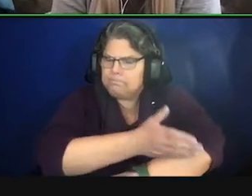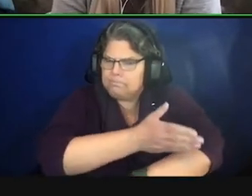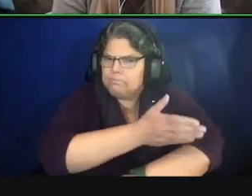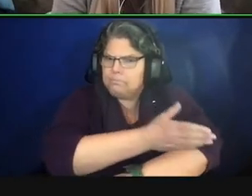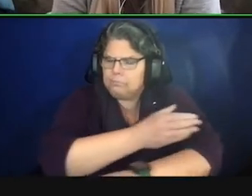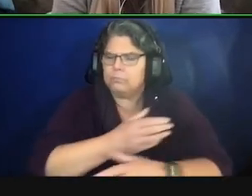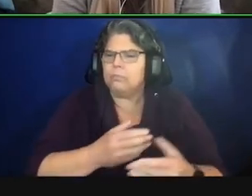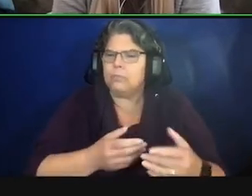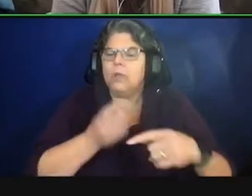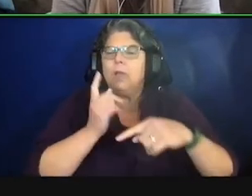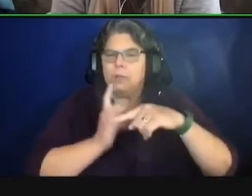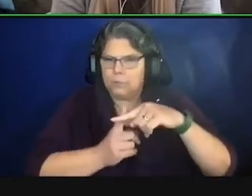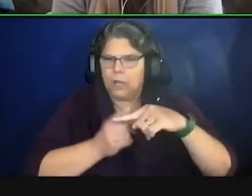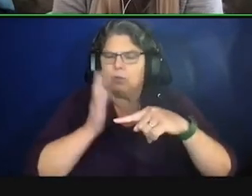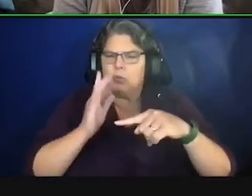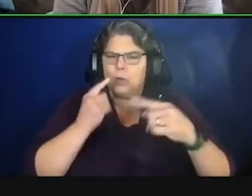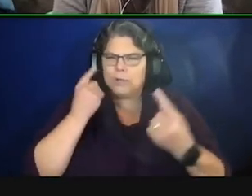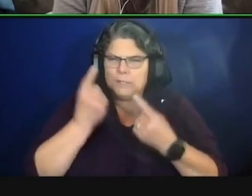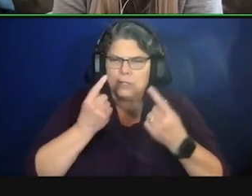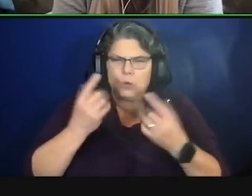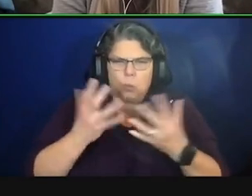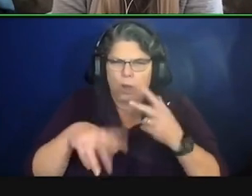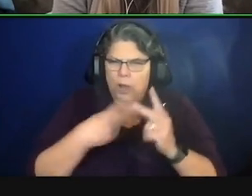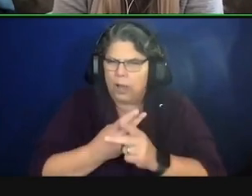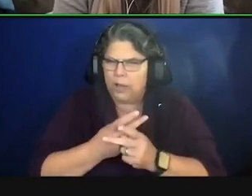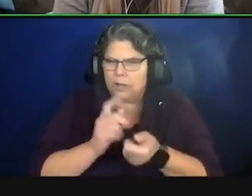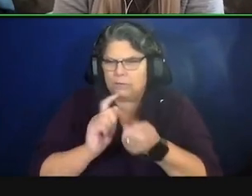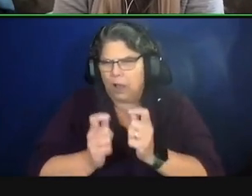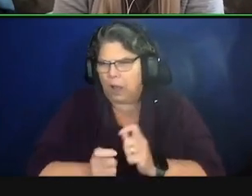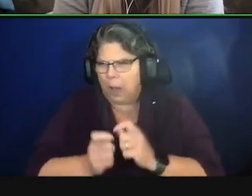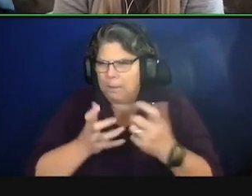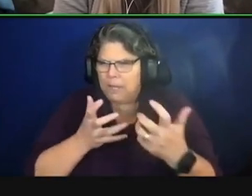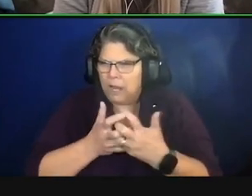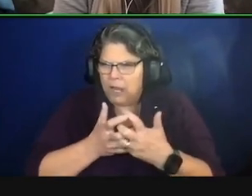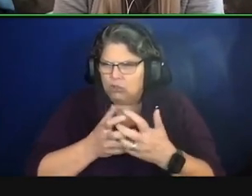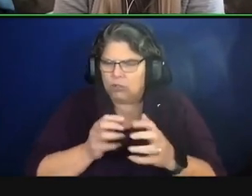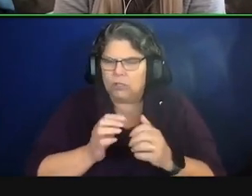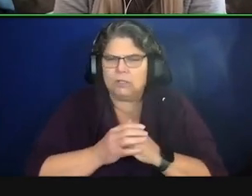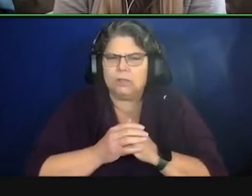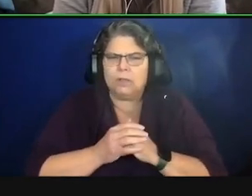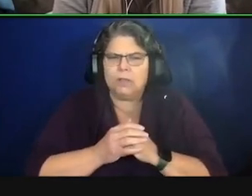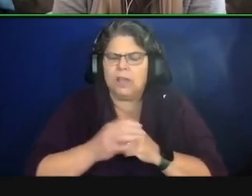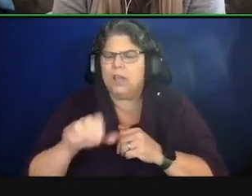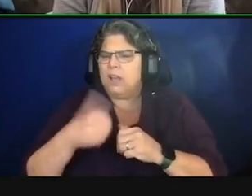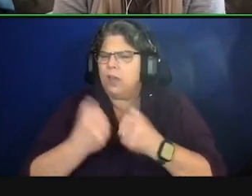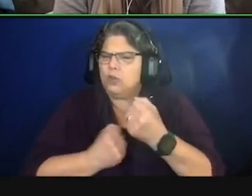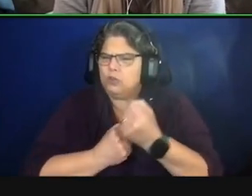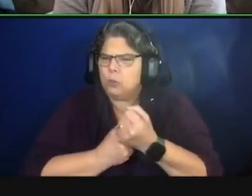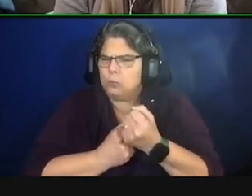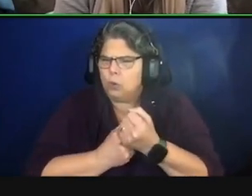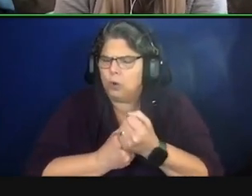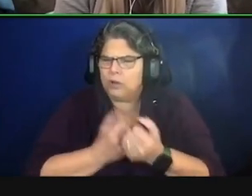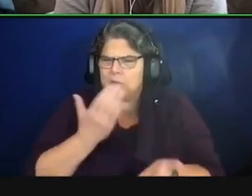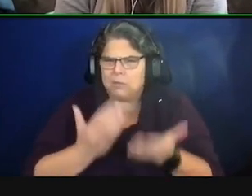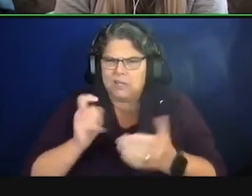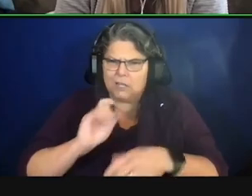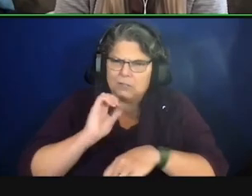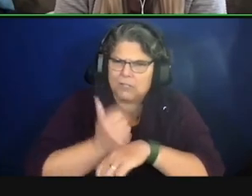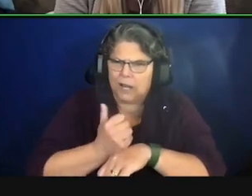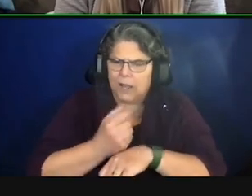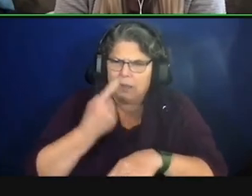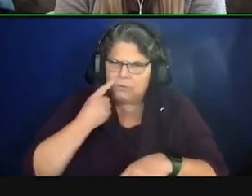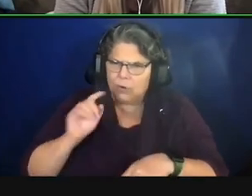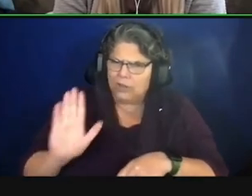going to consider which accommodations and other supports might need to be put in place in the